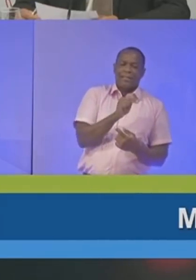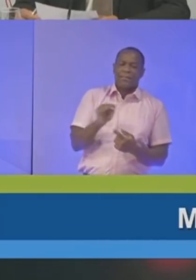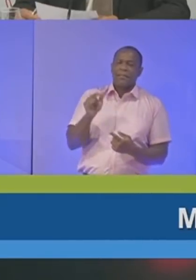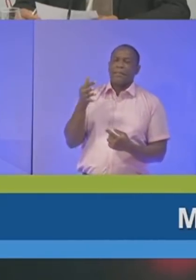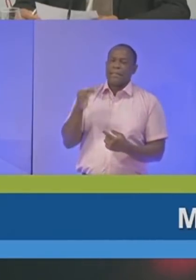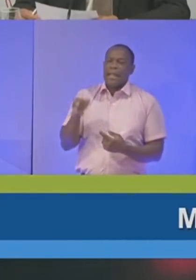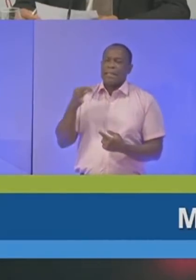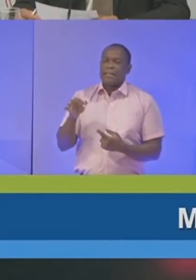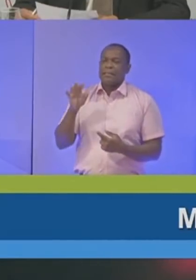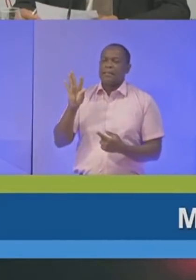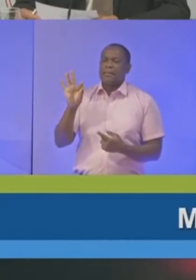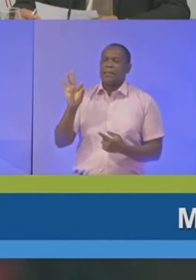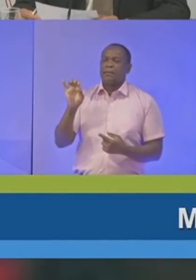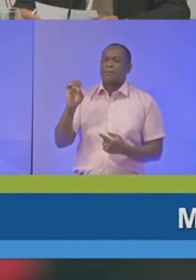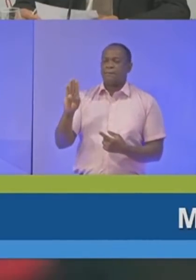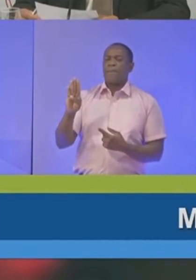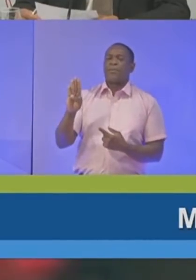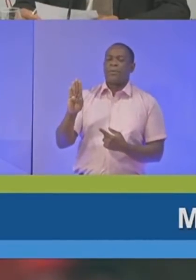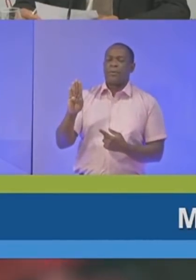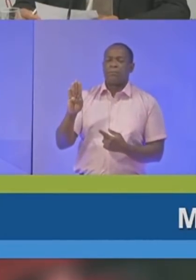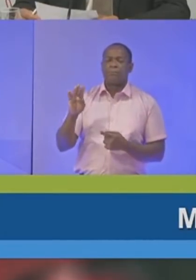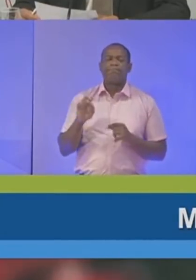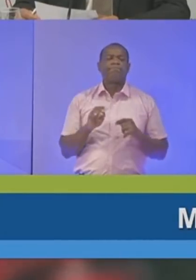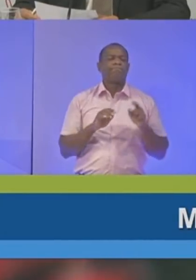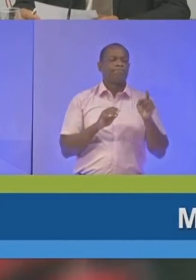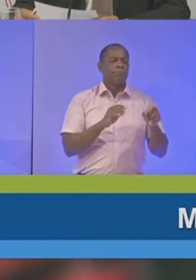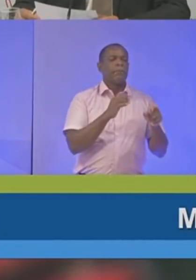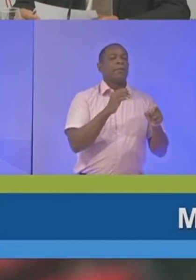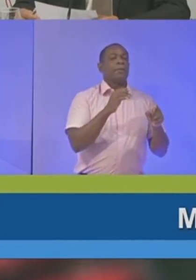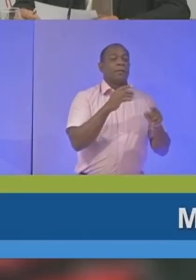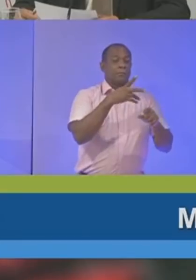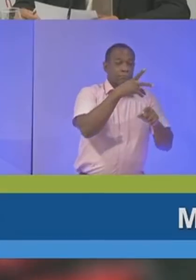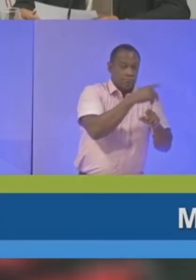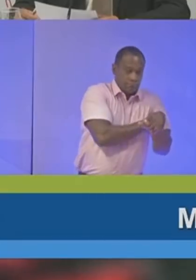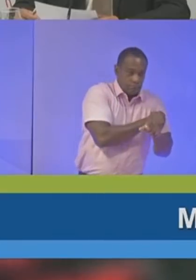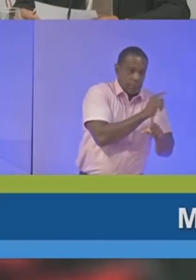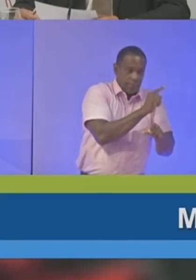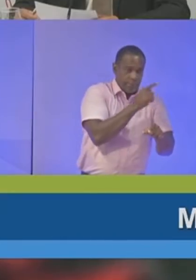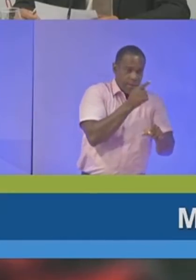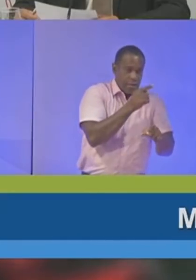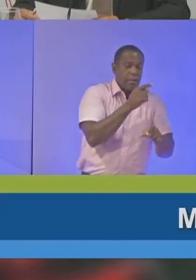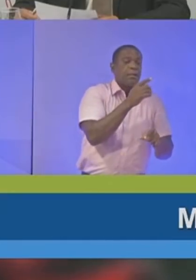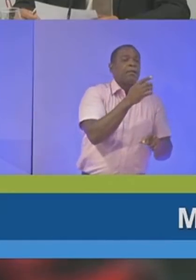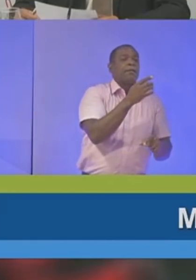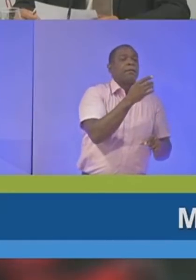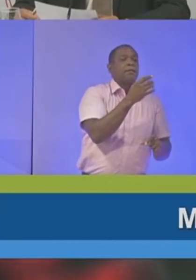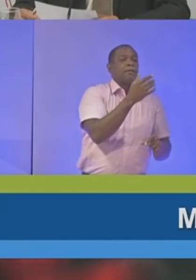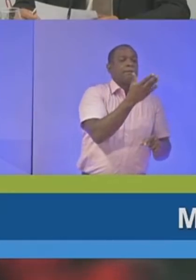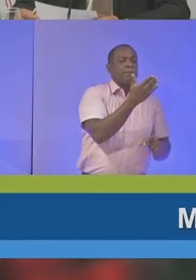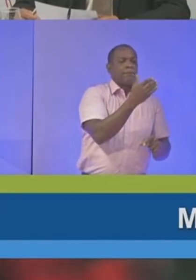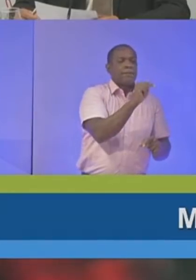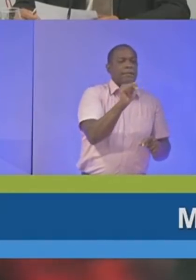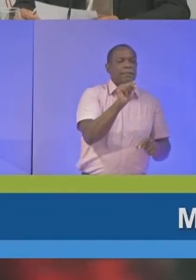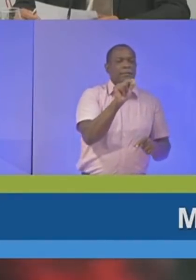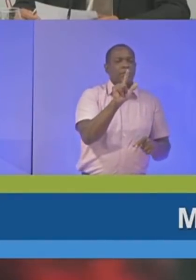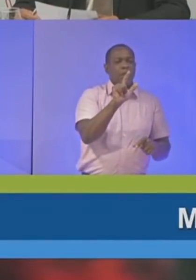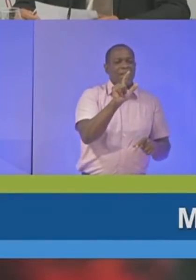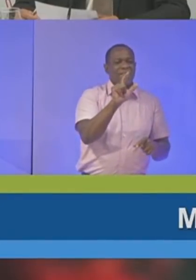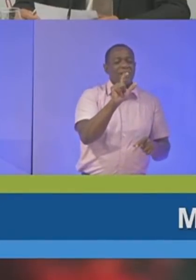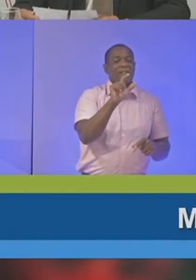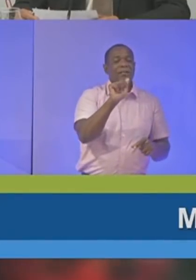between the 15th to 21st of August, you come in between the 21st to 26th of